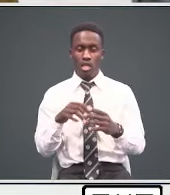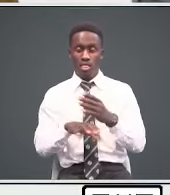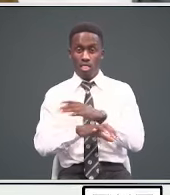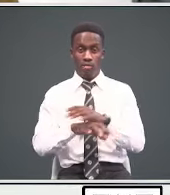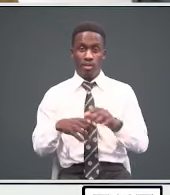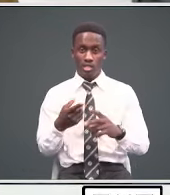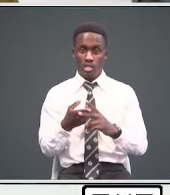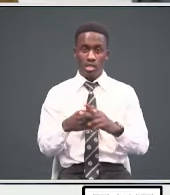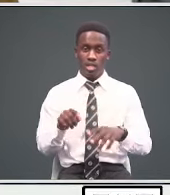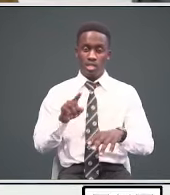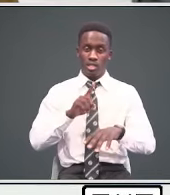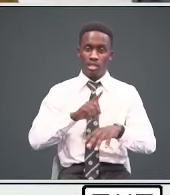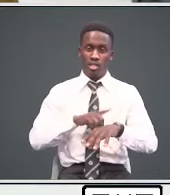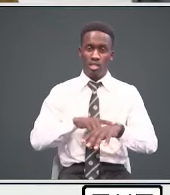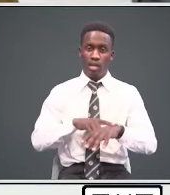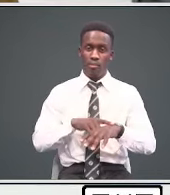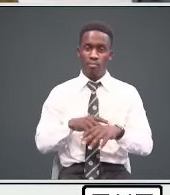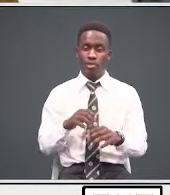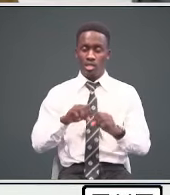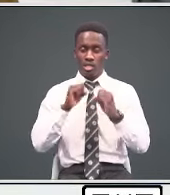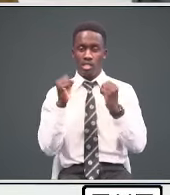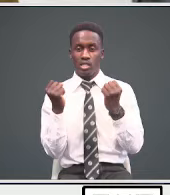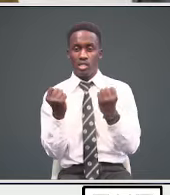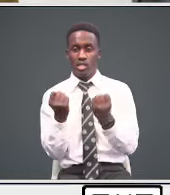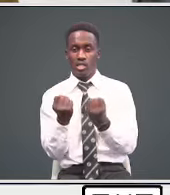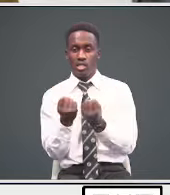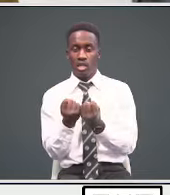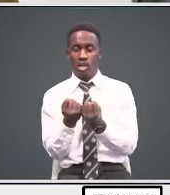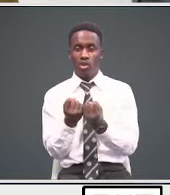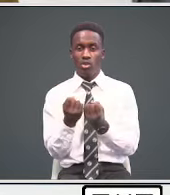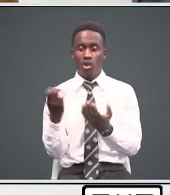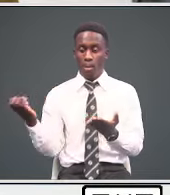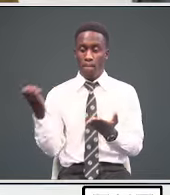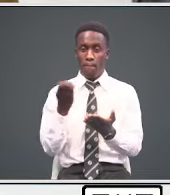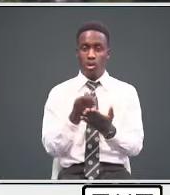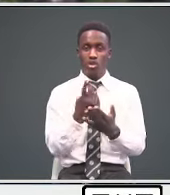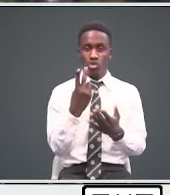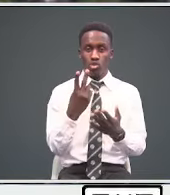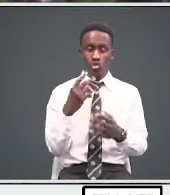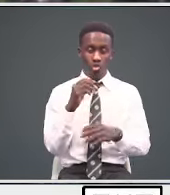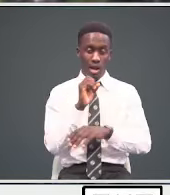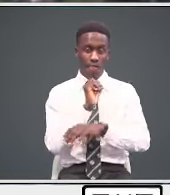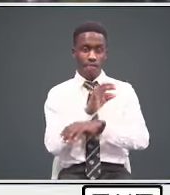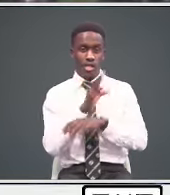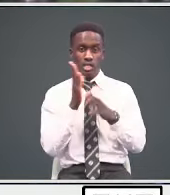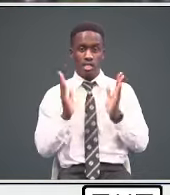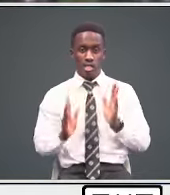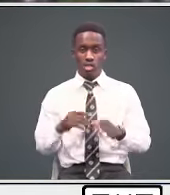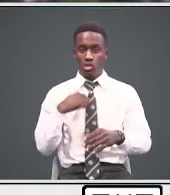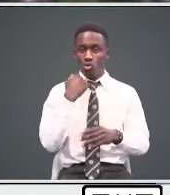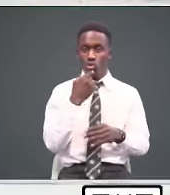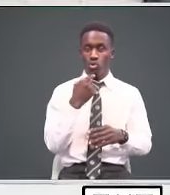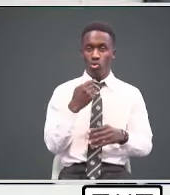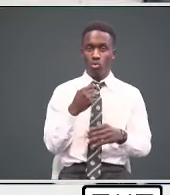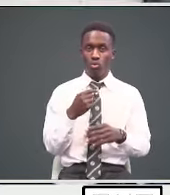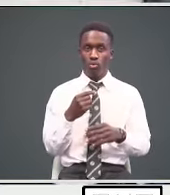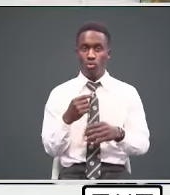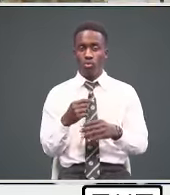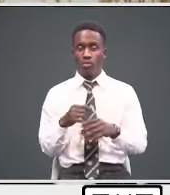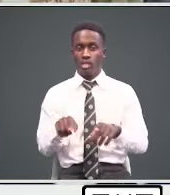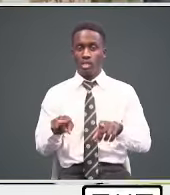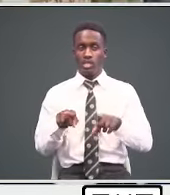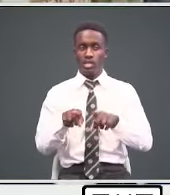hired two consultants to run a new member recruitment campaign. During this period, the SACCO also introduced a new loan product